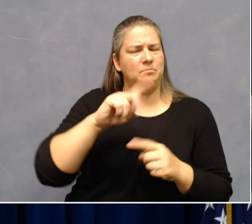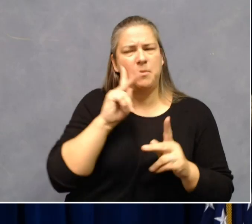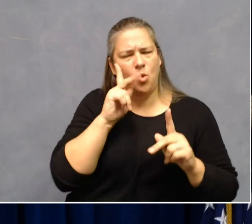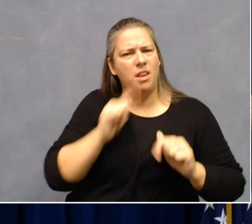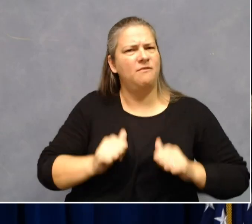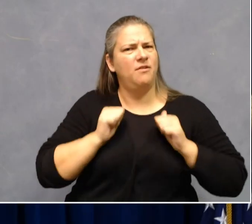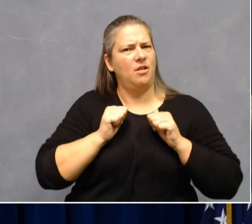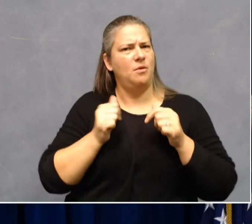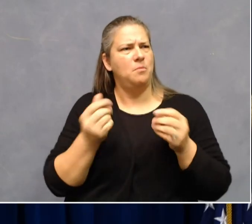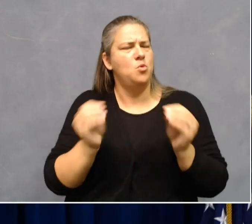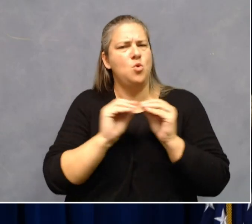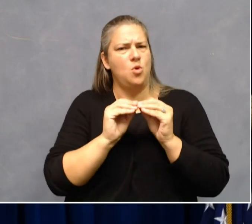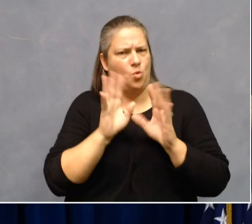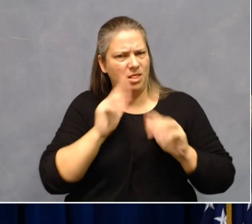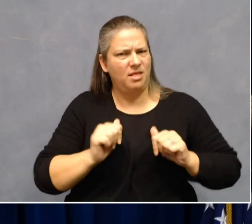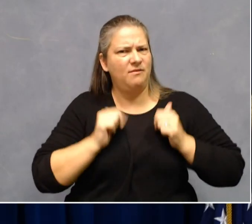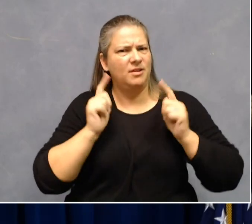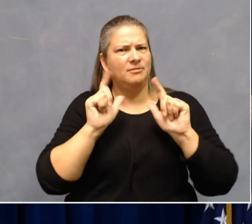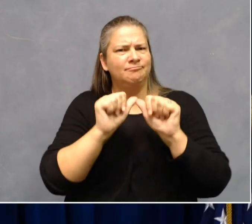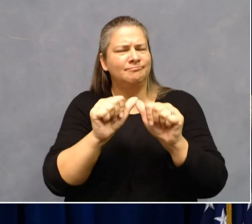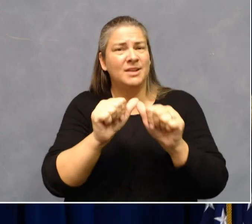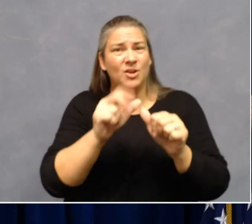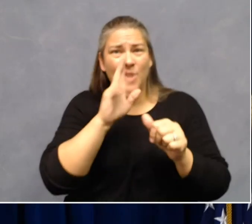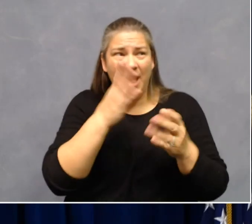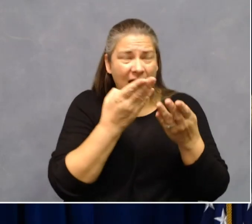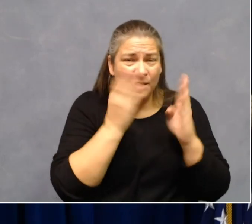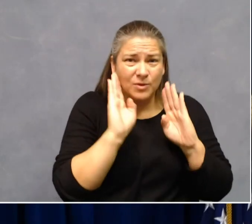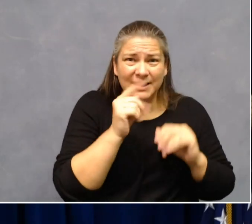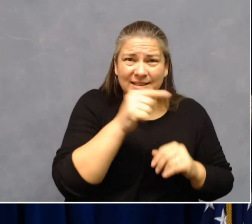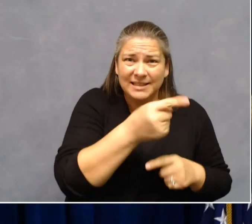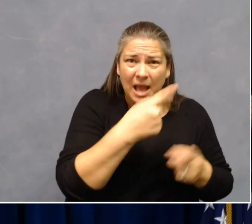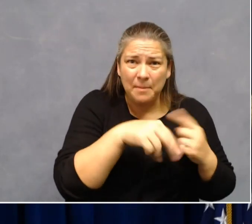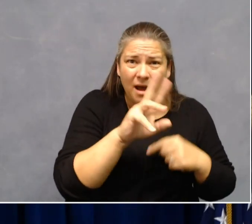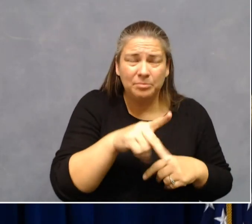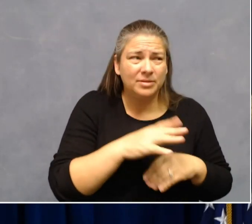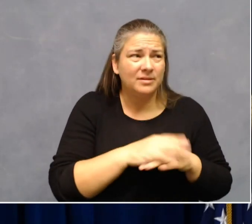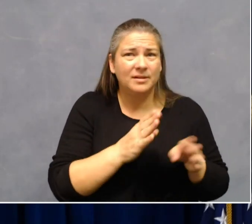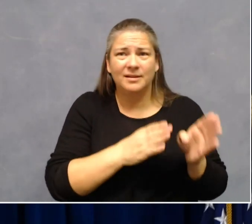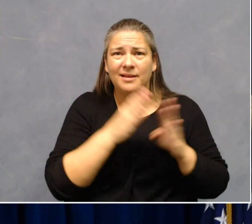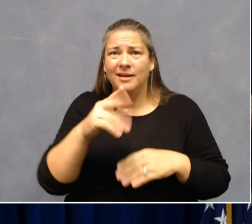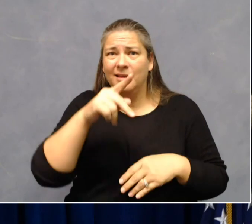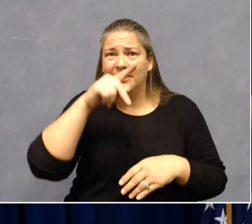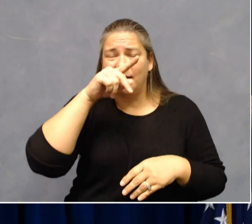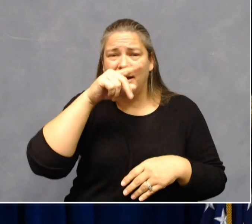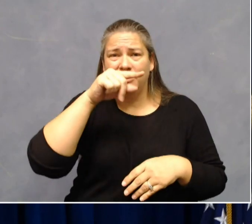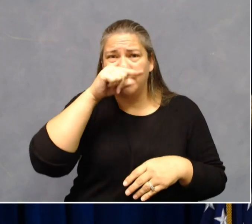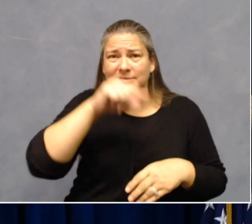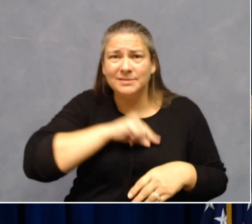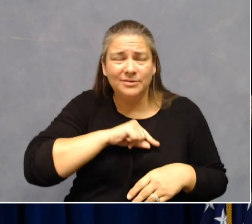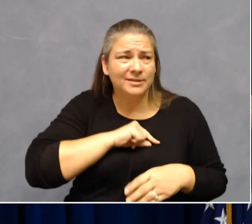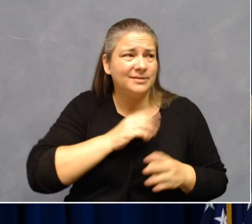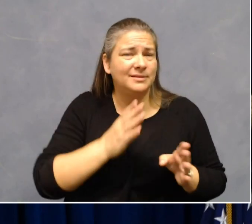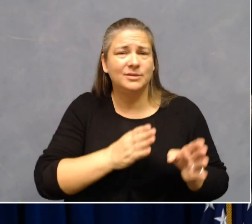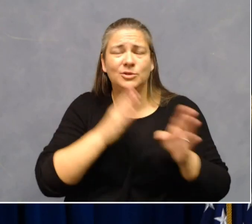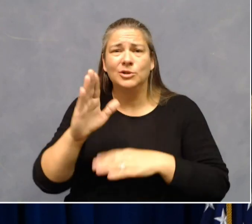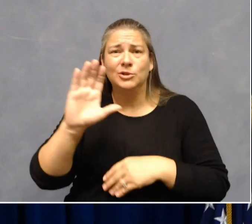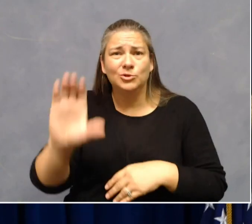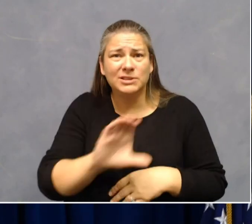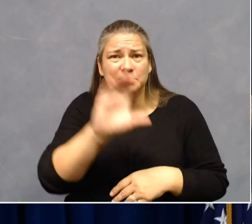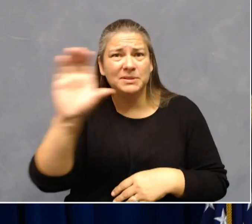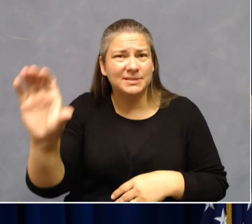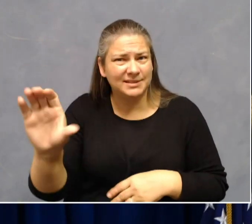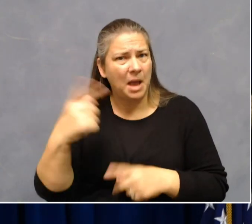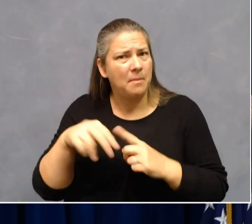at Halloween, and after that, Thanksgiving and Christmas. I want as many of our relatives to be